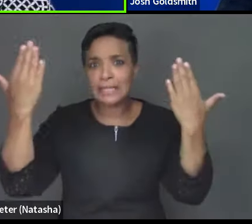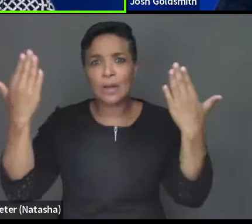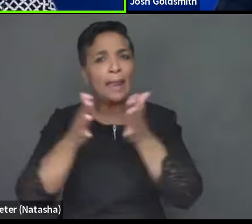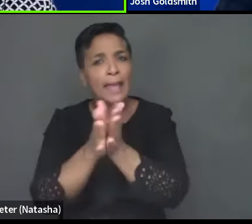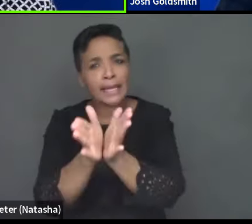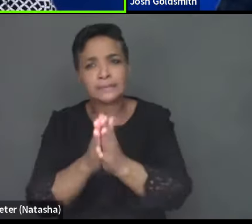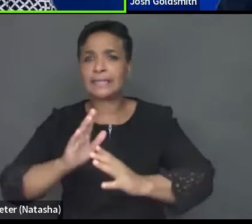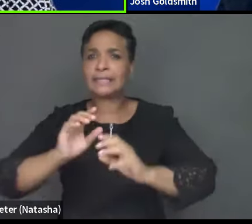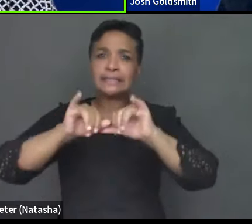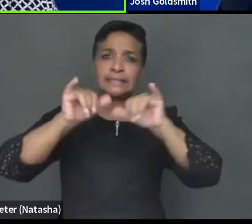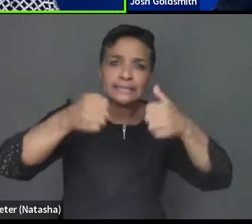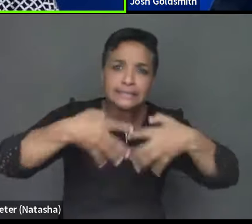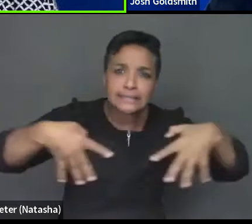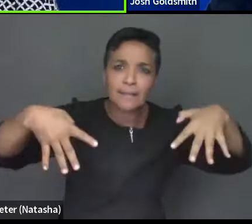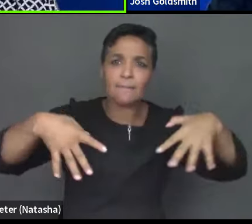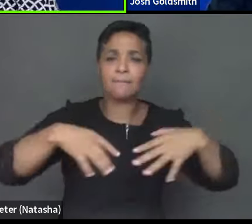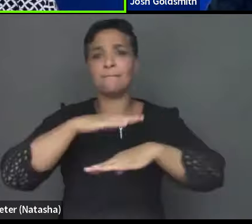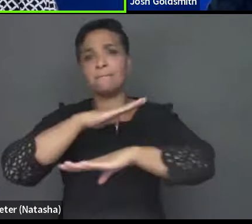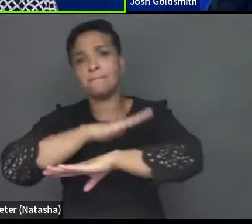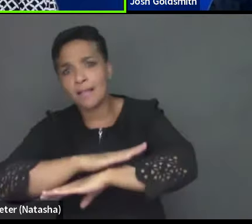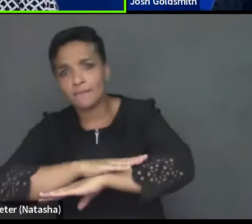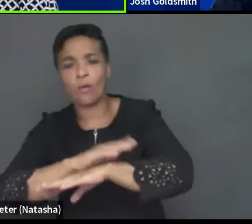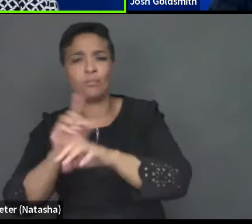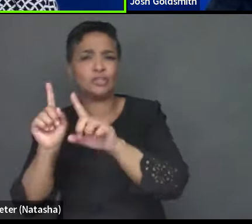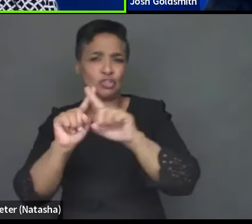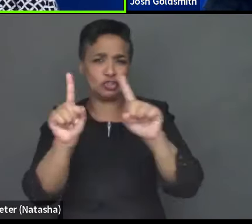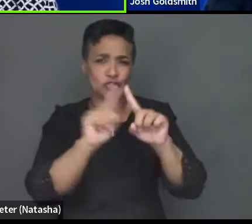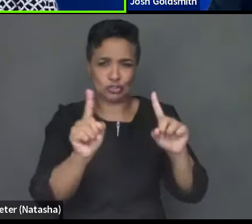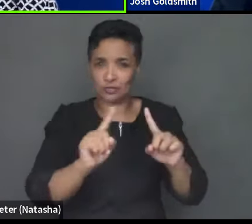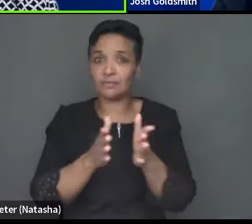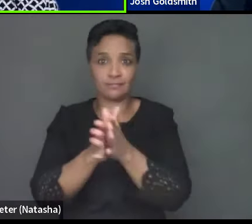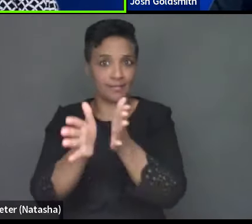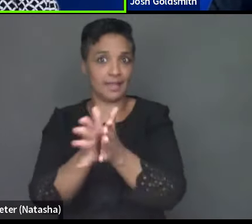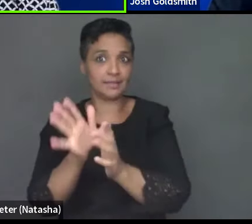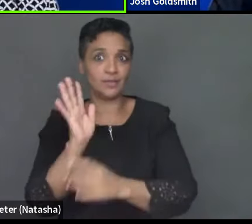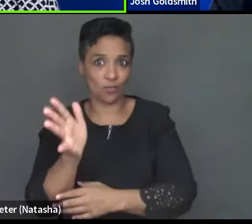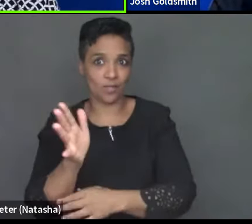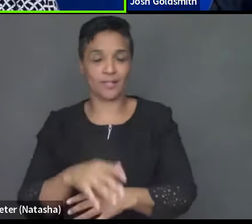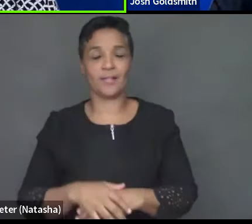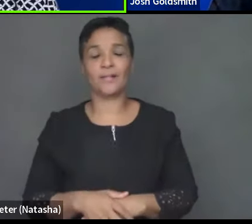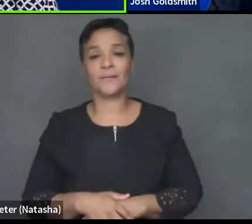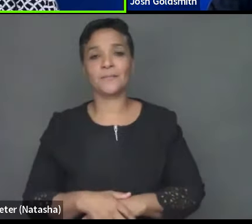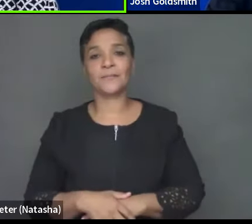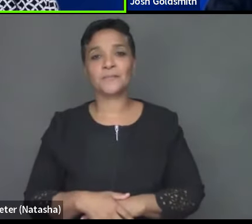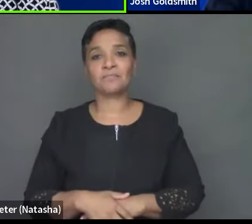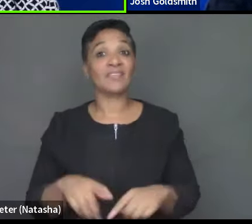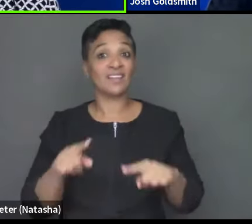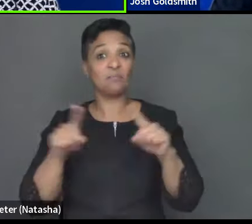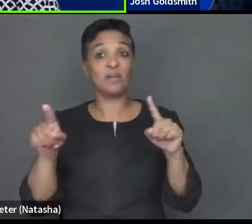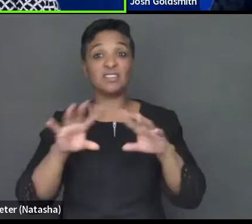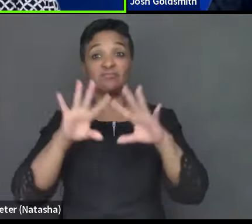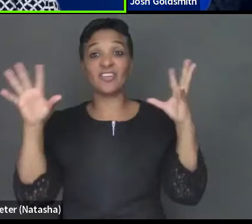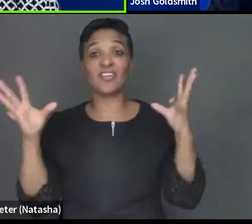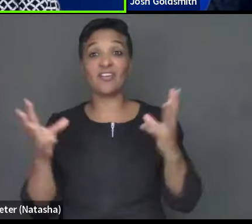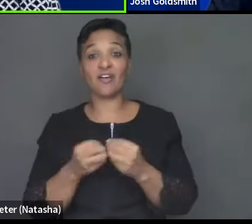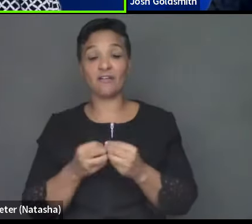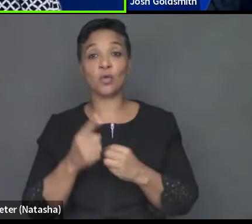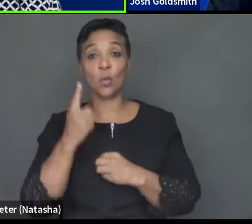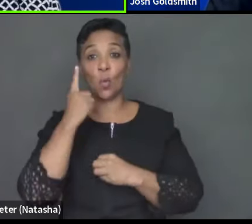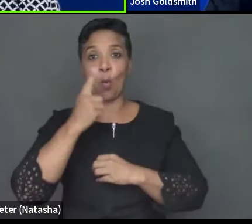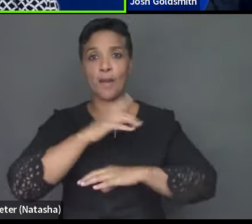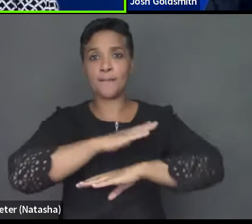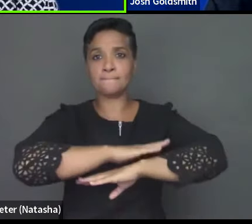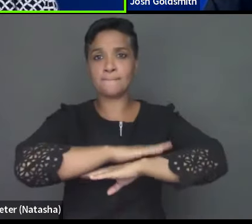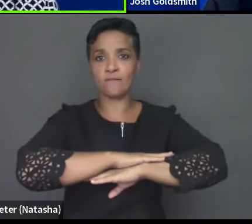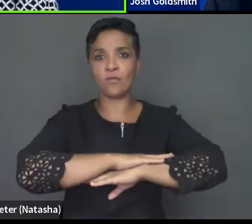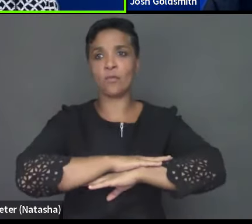and software and everything that he uses. But this is not all done on a single platform or a single